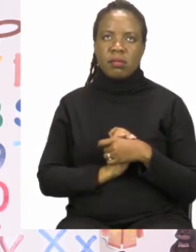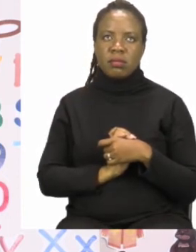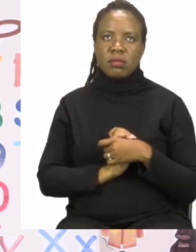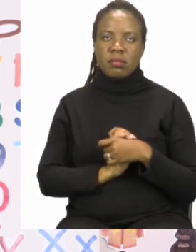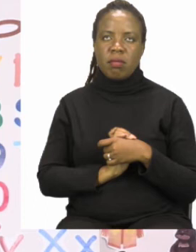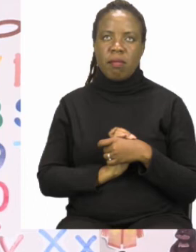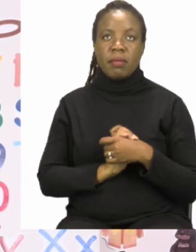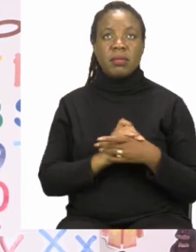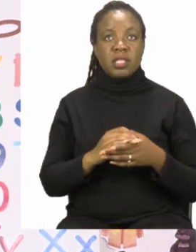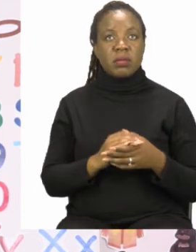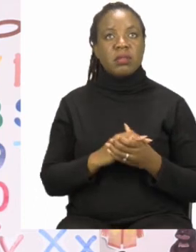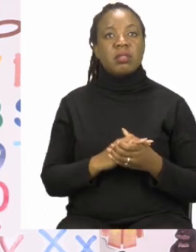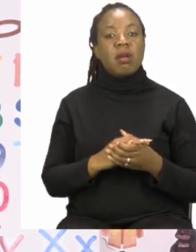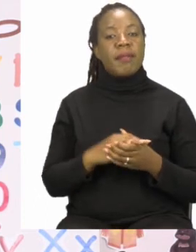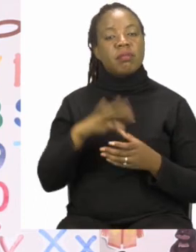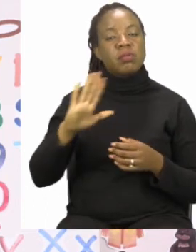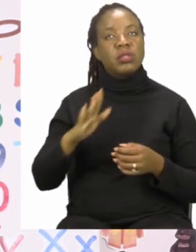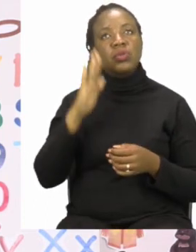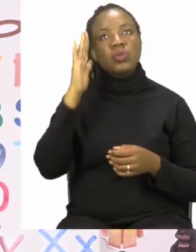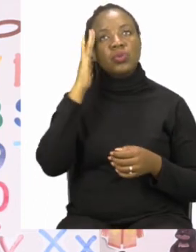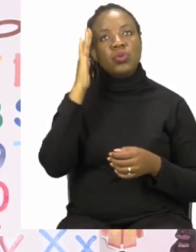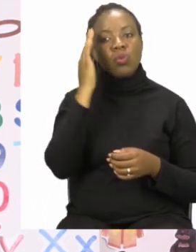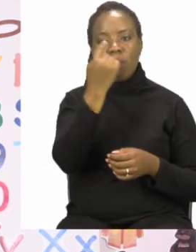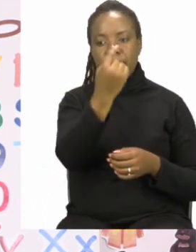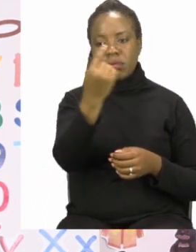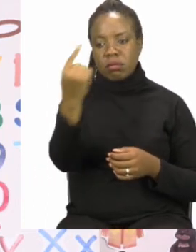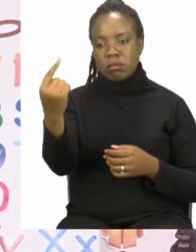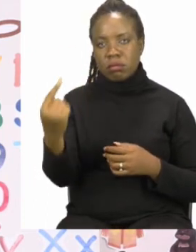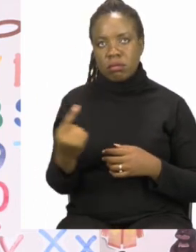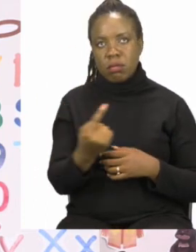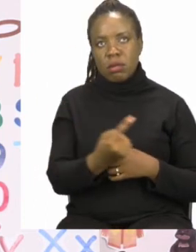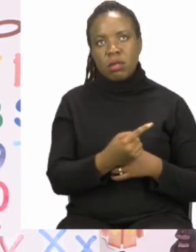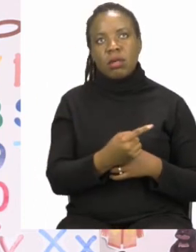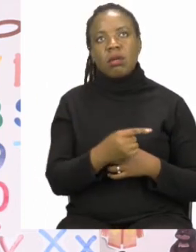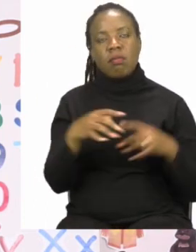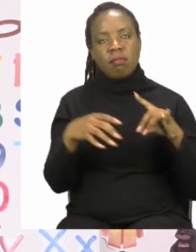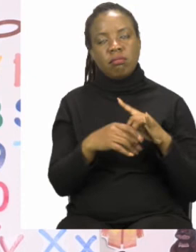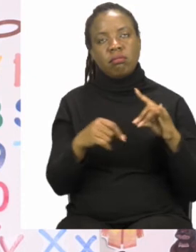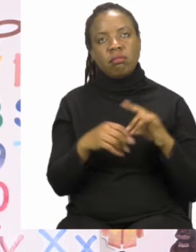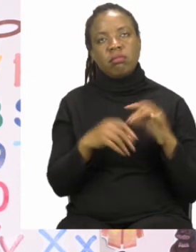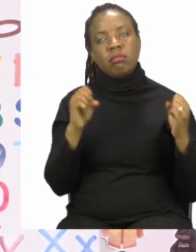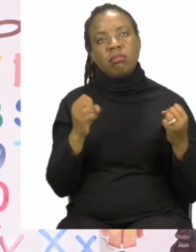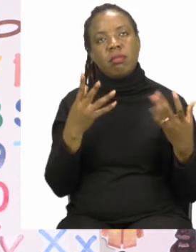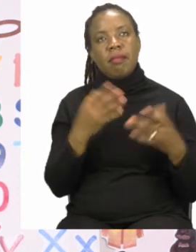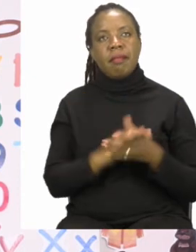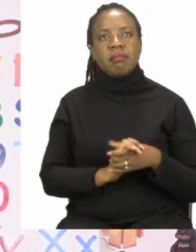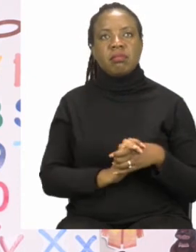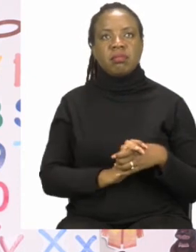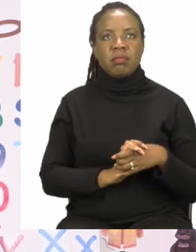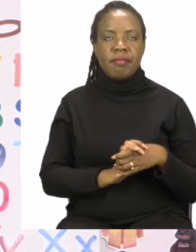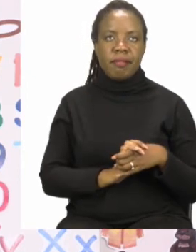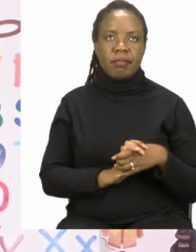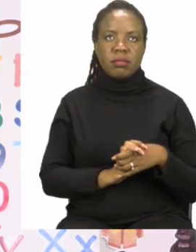And then we are going to share our 24 goats equally, which means